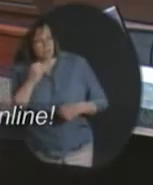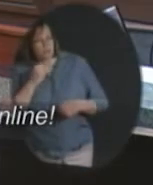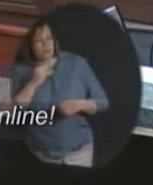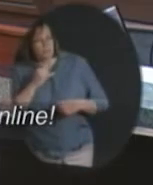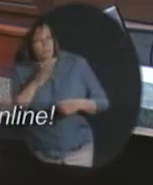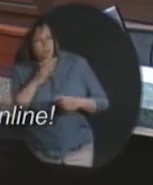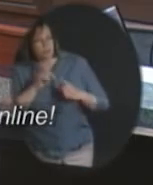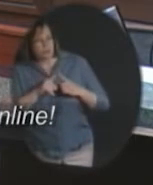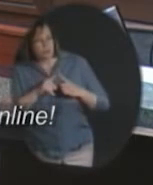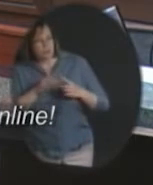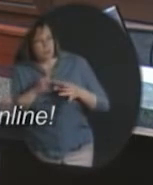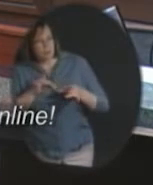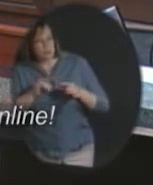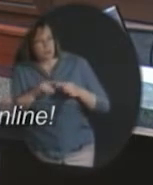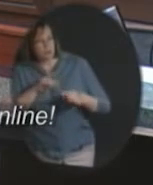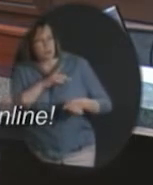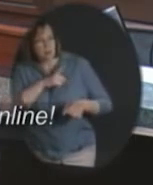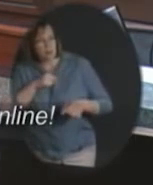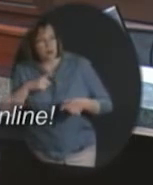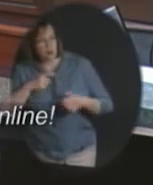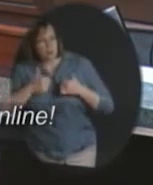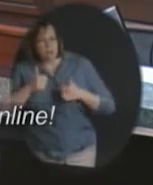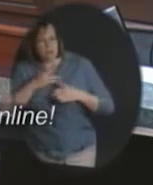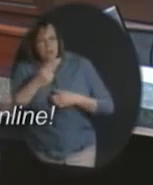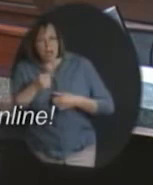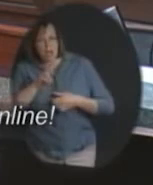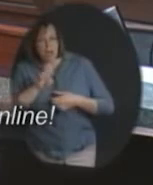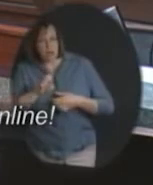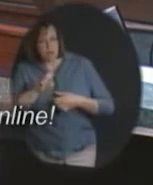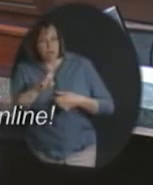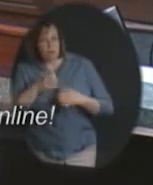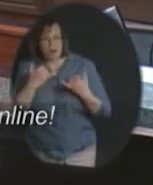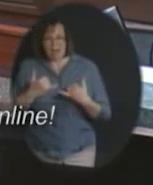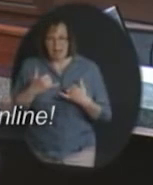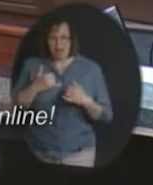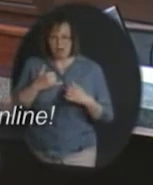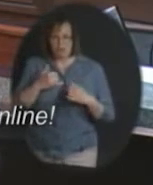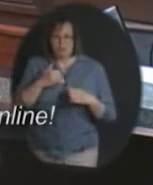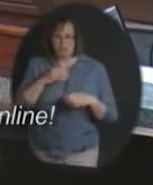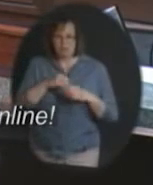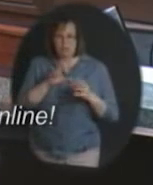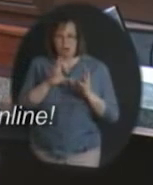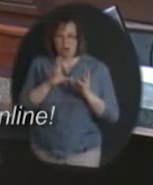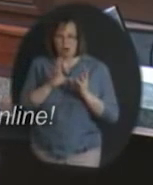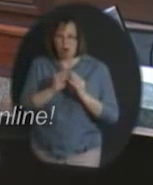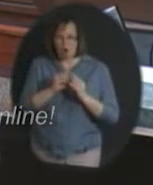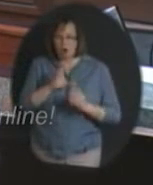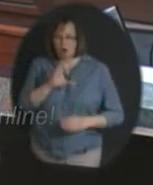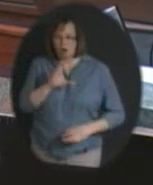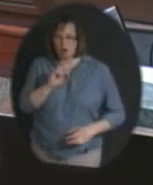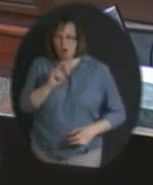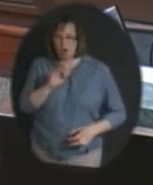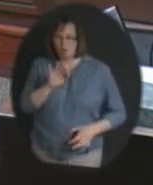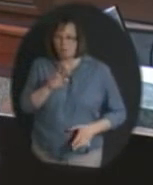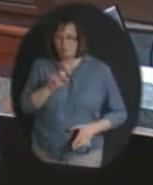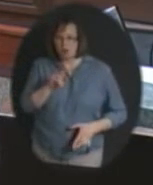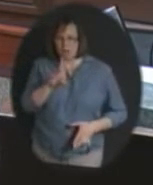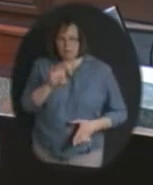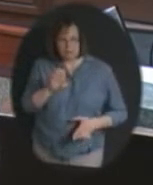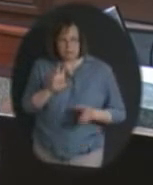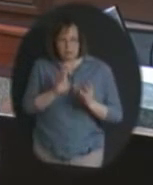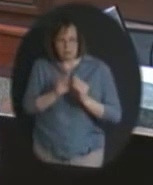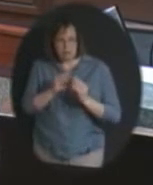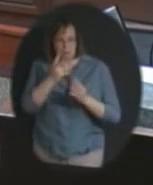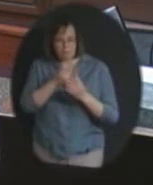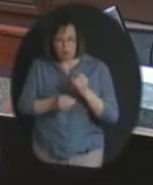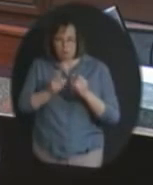legislators, to which house would those comments go now? And right now it's in conference committee, so it's both that are going to have to pass it